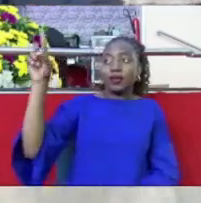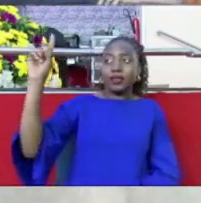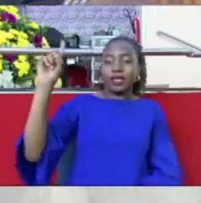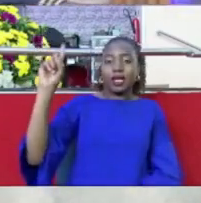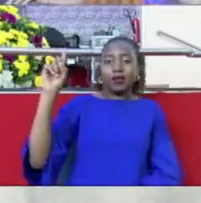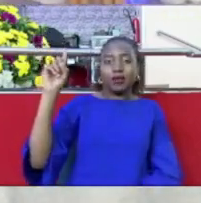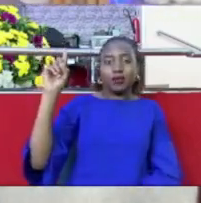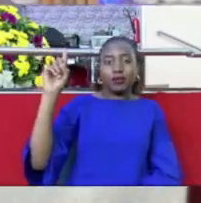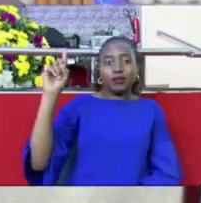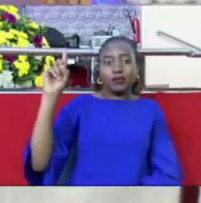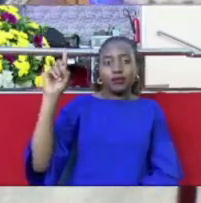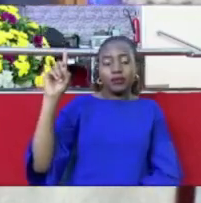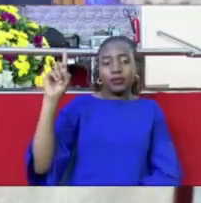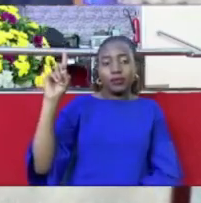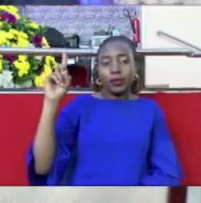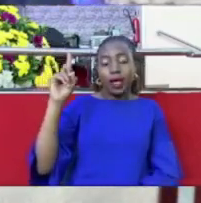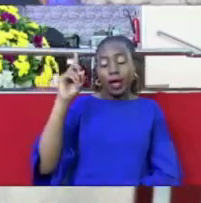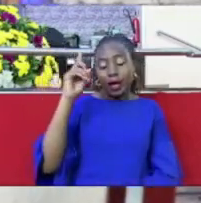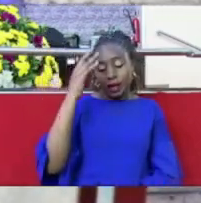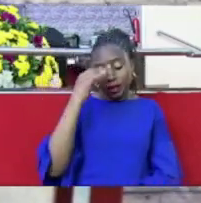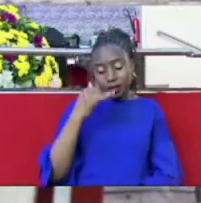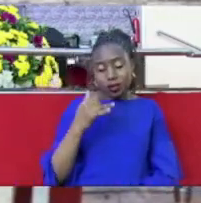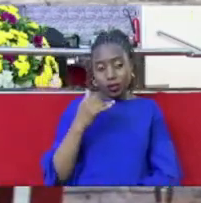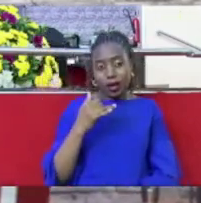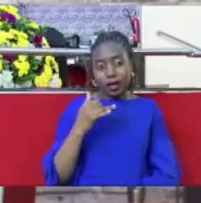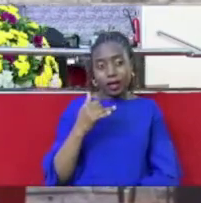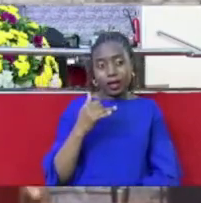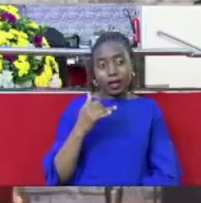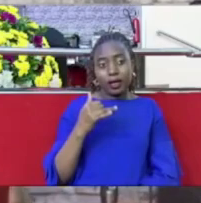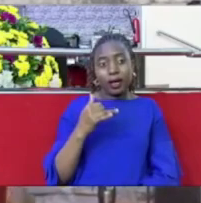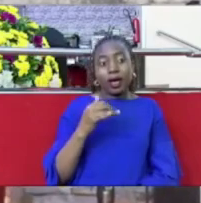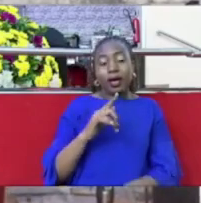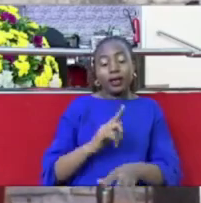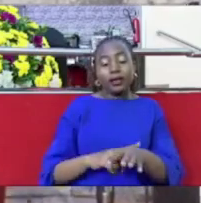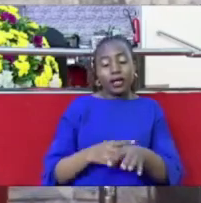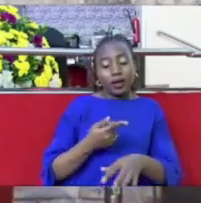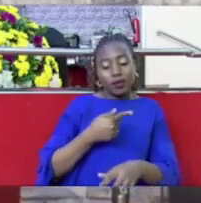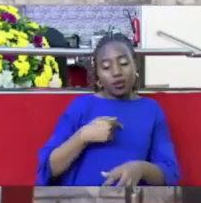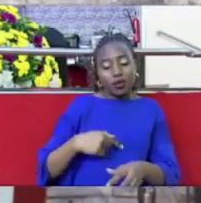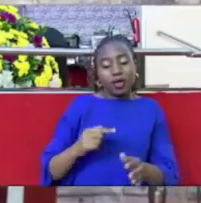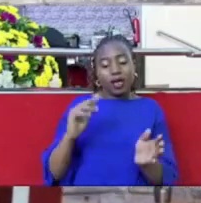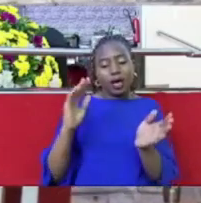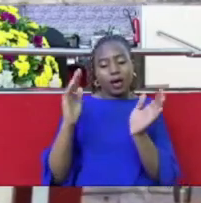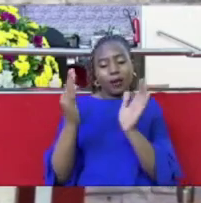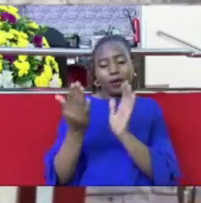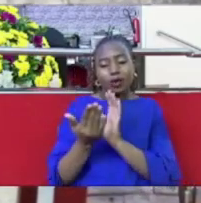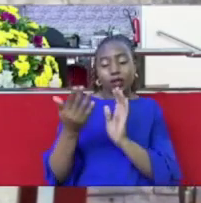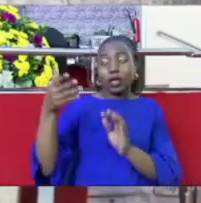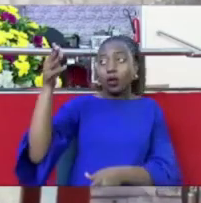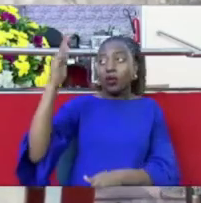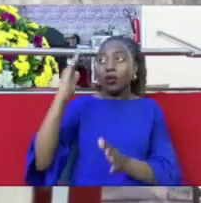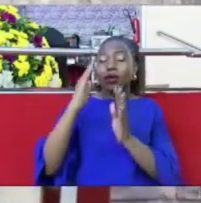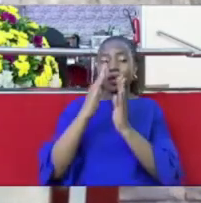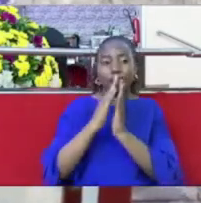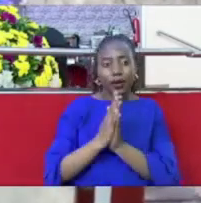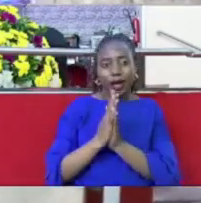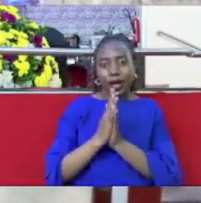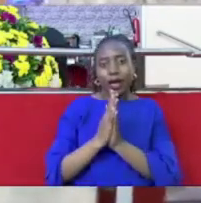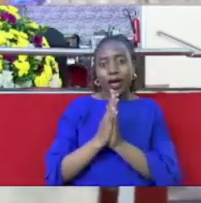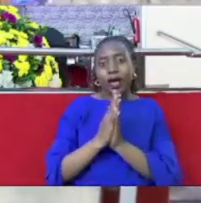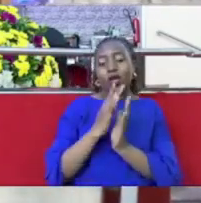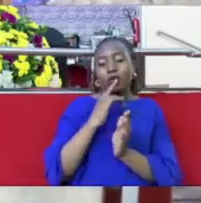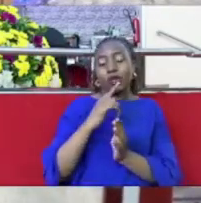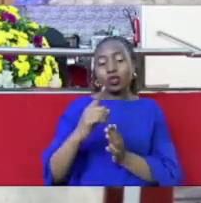hawezi akajitukuza. And that's when you approach, that's why when you are approaching him in prayer, ndio sababu unapomwendea kwa maombi, you ensure glory, honor